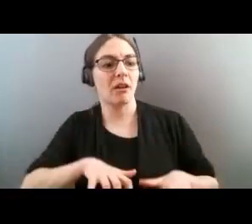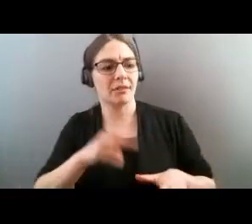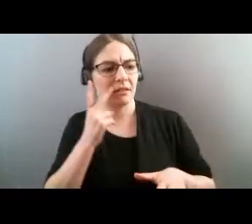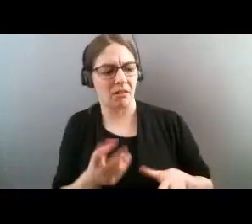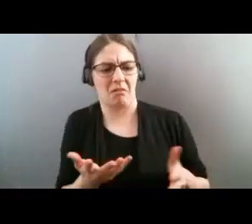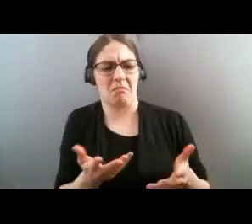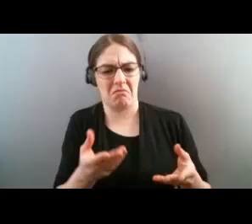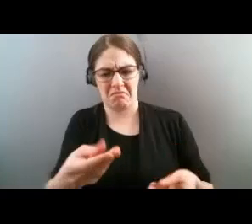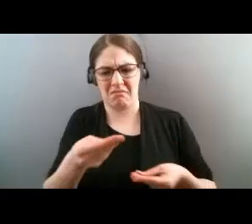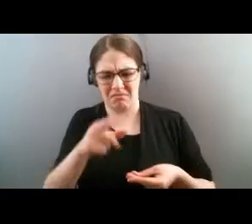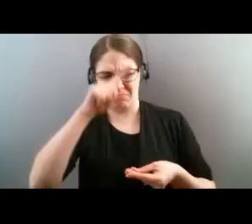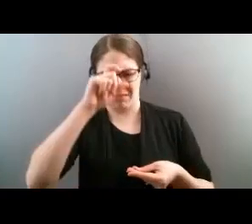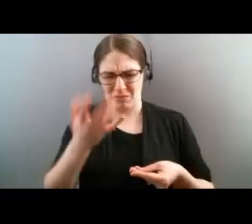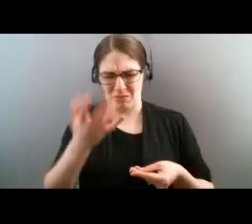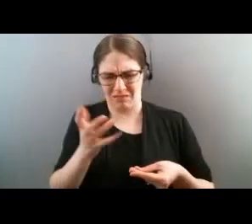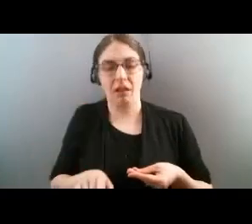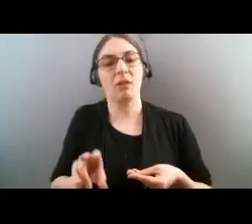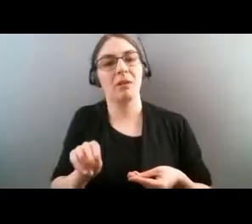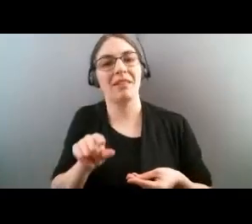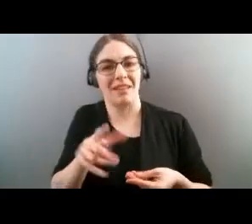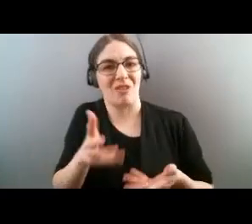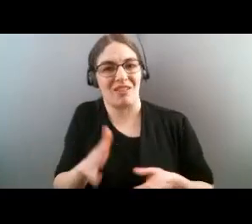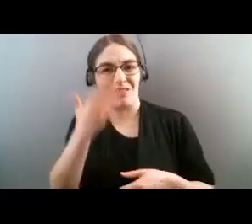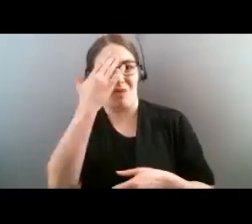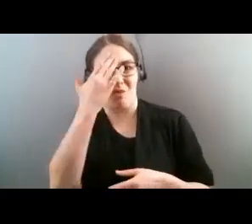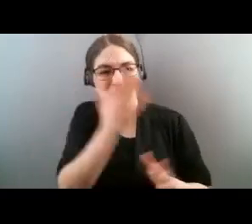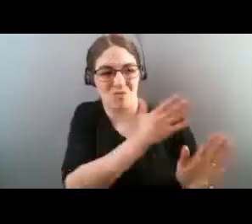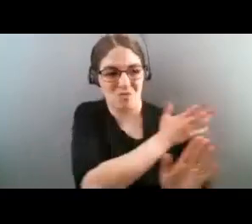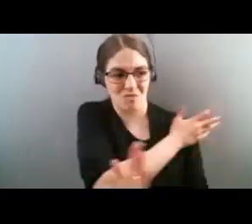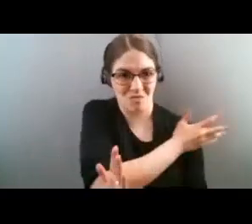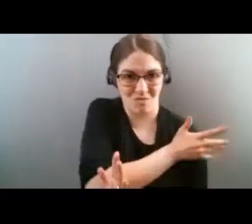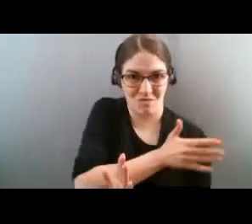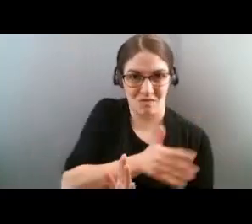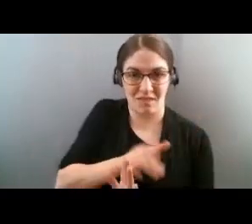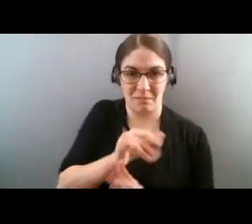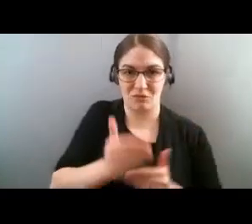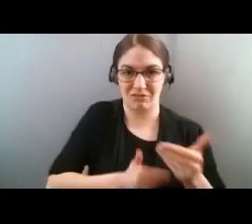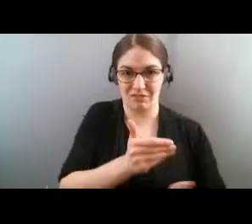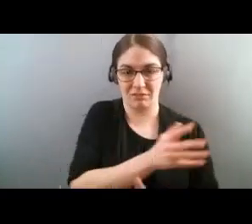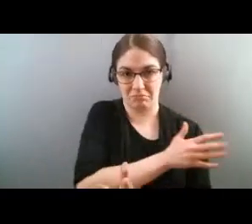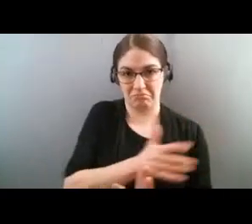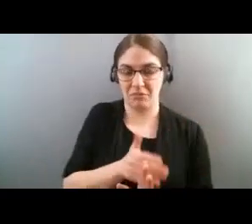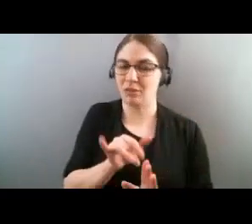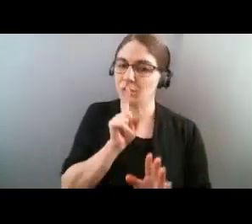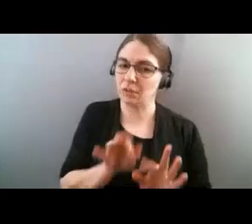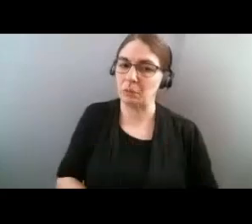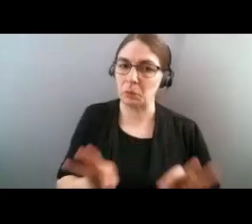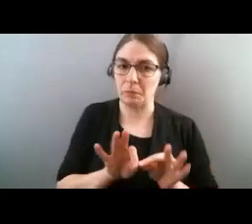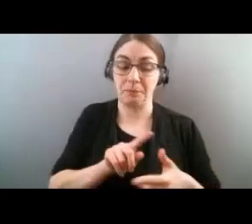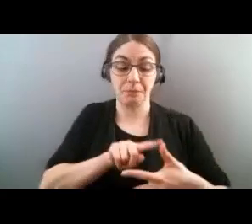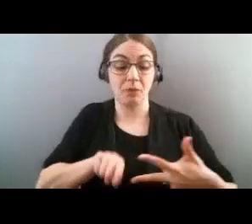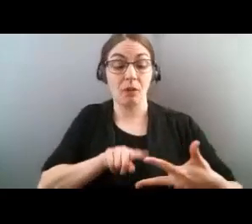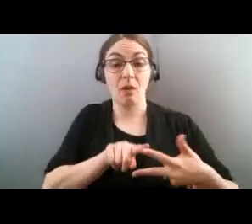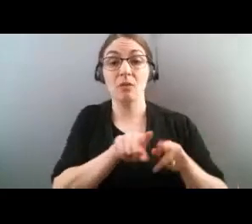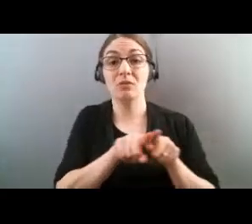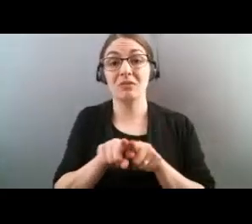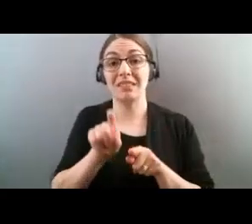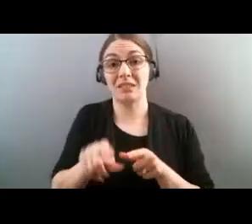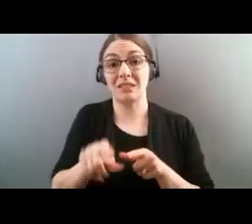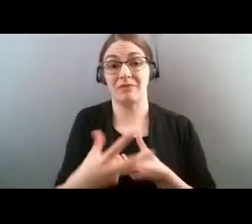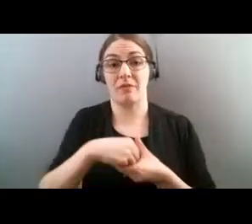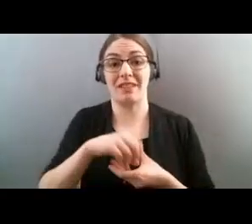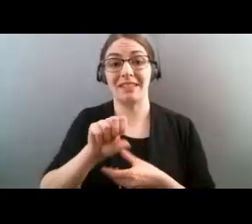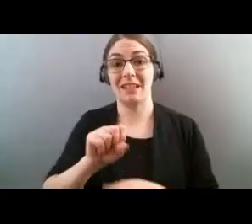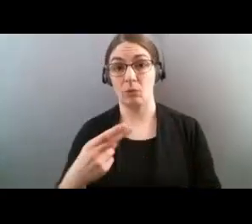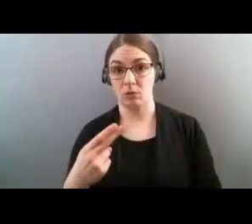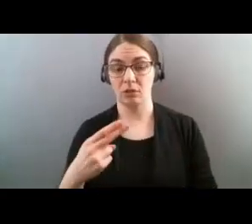is this, right? So they have been follow the whole process. So that's very important. And also involve stakeholders. So gather feedback